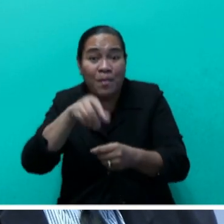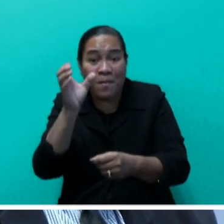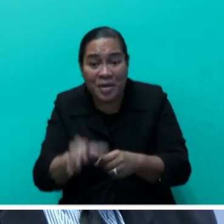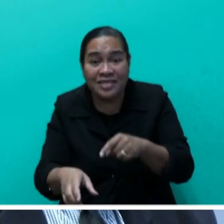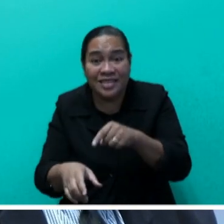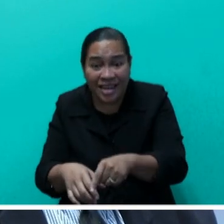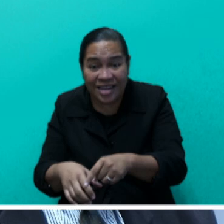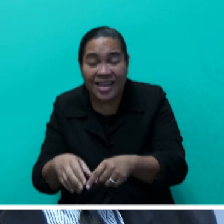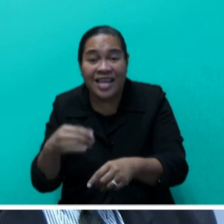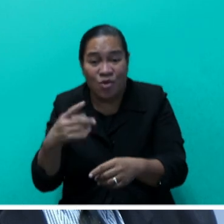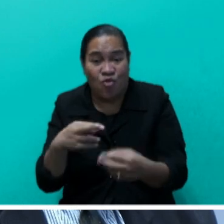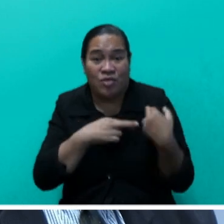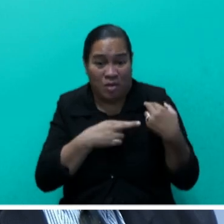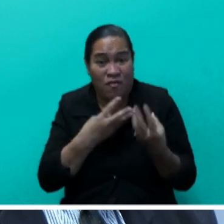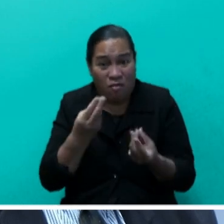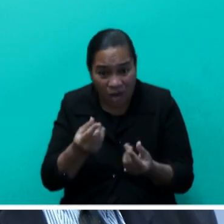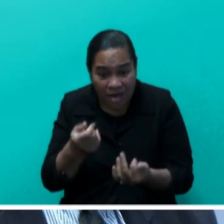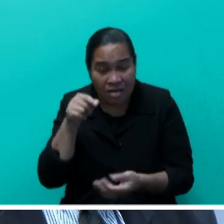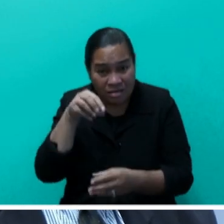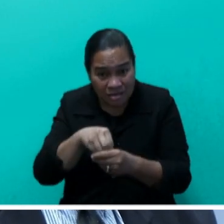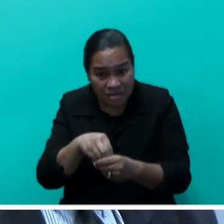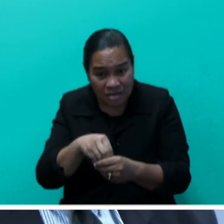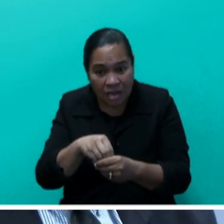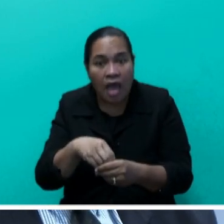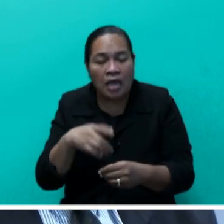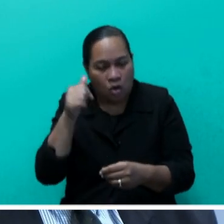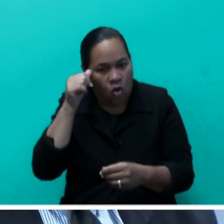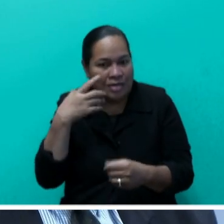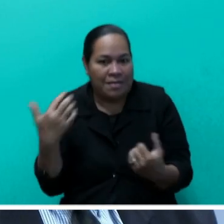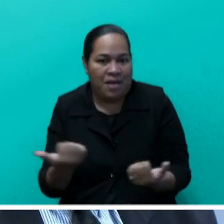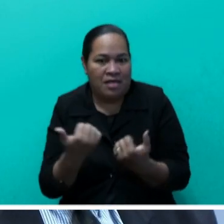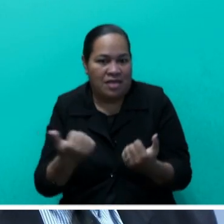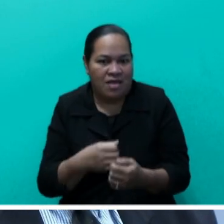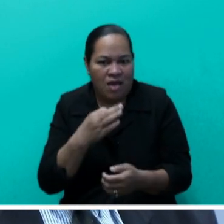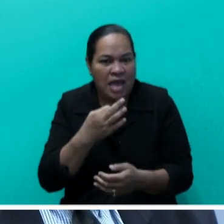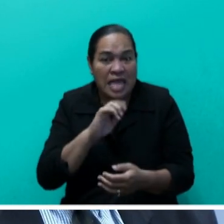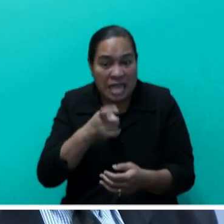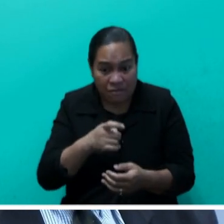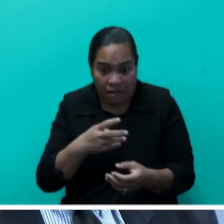enormous, particularly as there would be serious implications on funding if